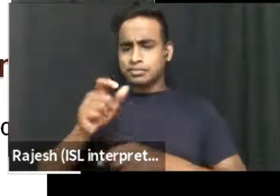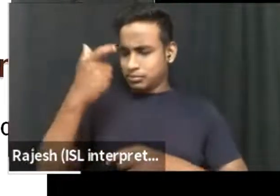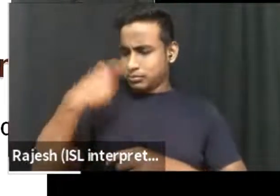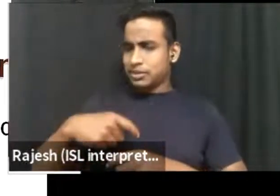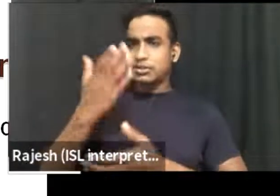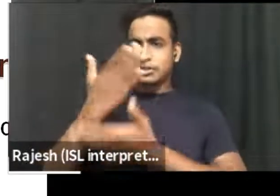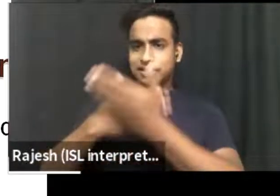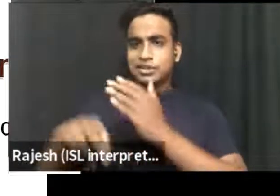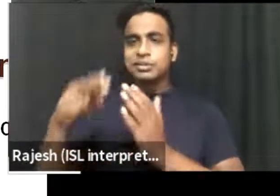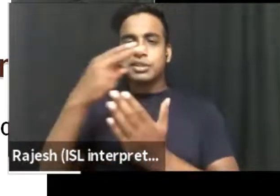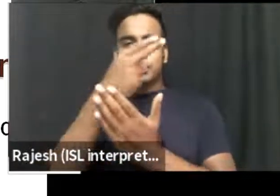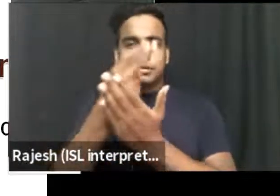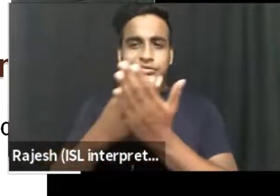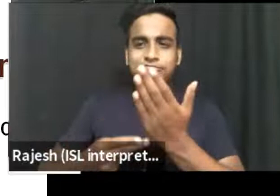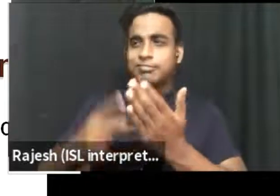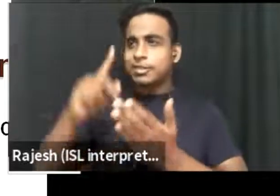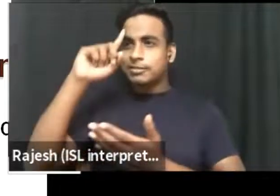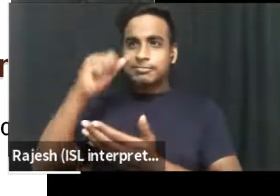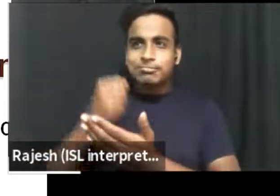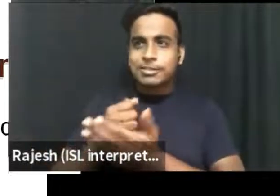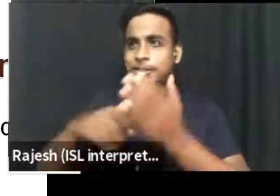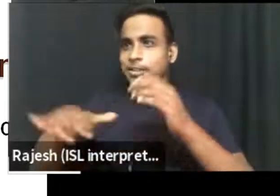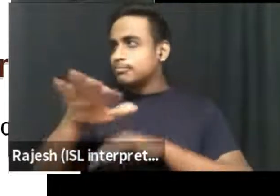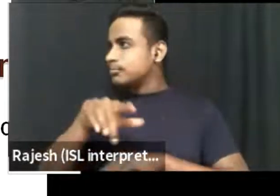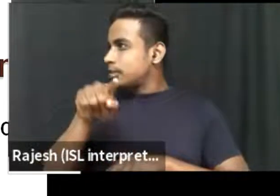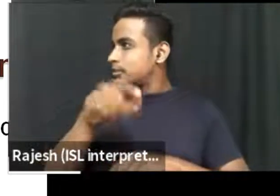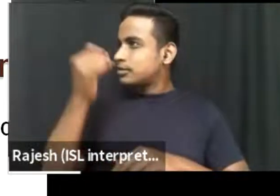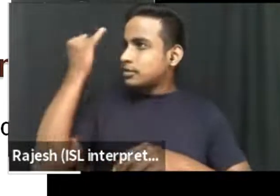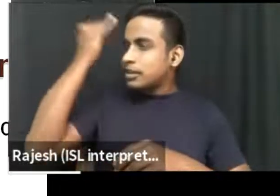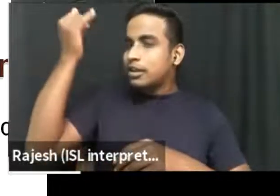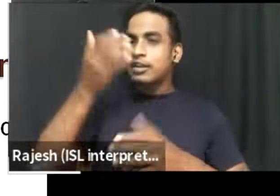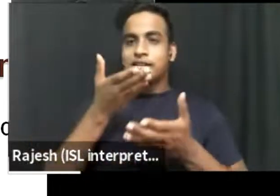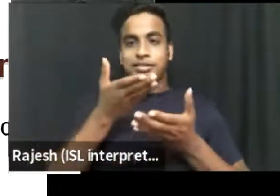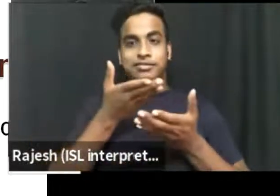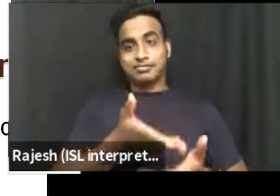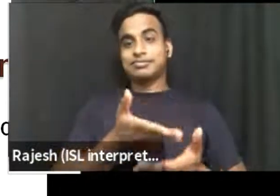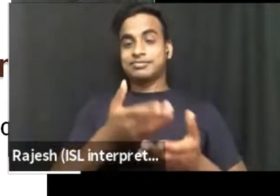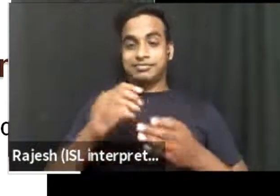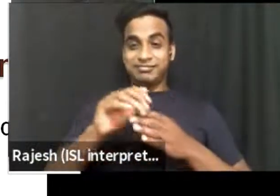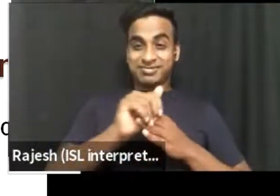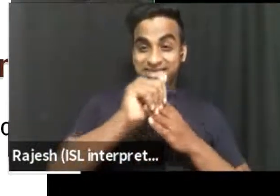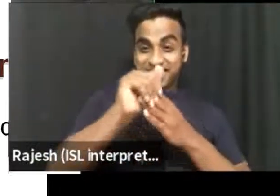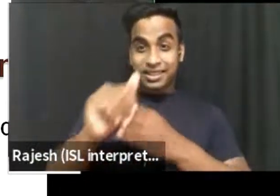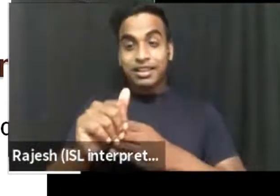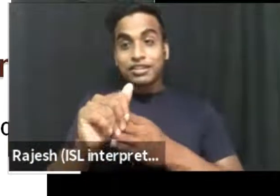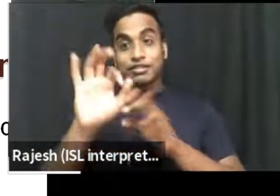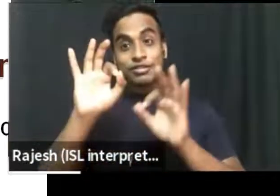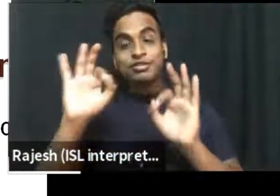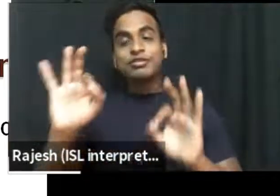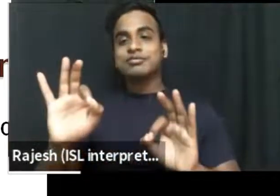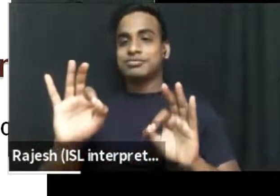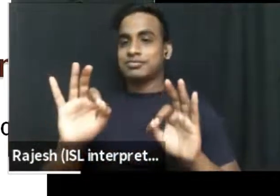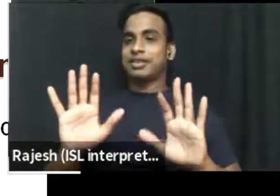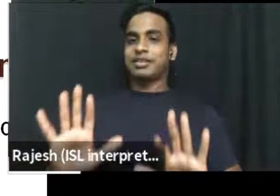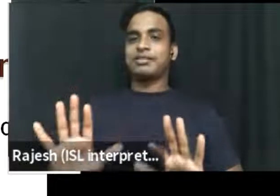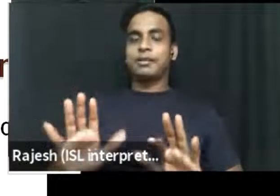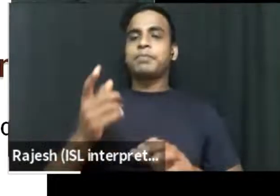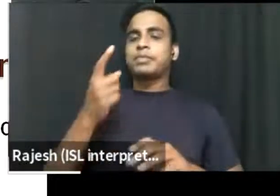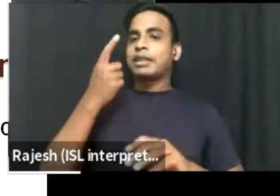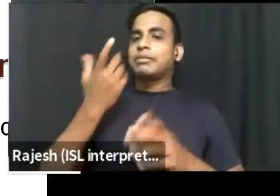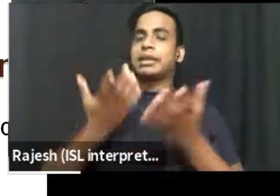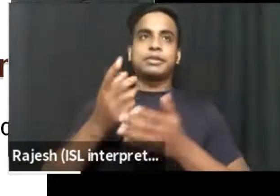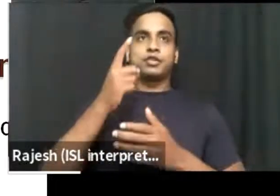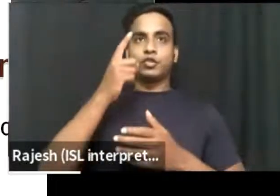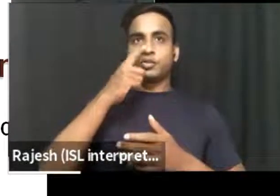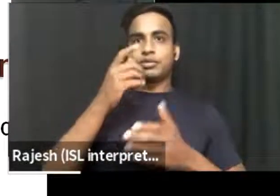the linkages of OPDs with other groups in the communities, whether it is a women's group, whether it is a self-help group, whether it is those sort